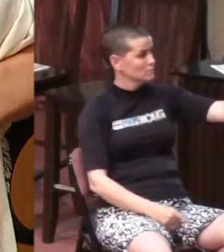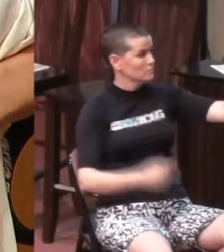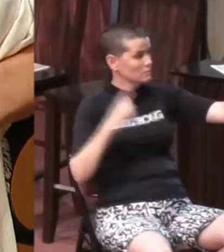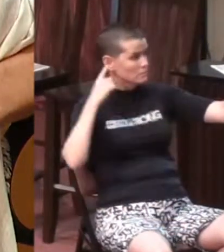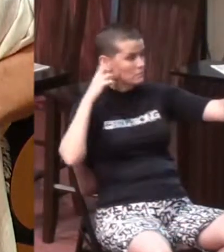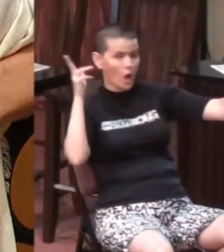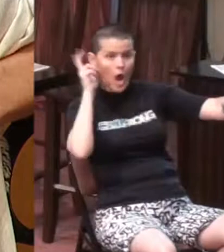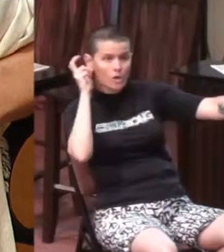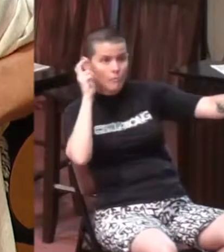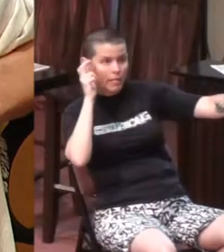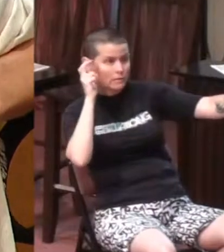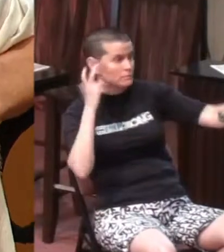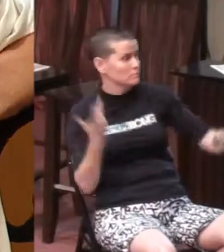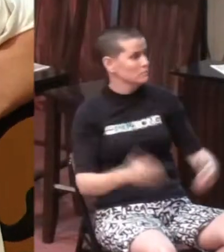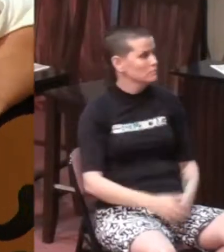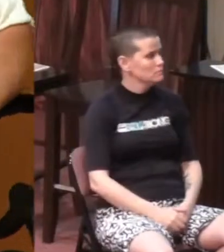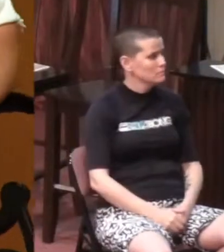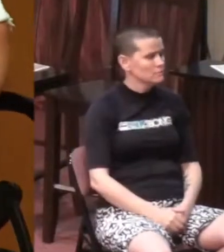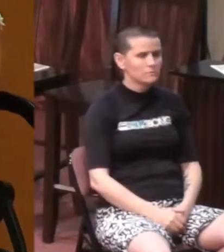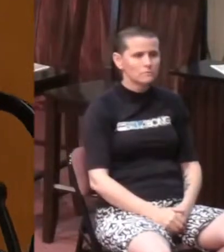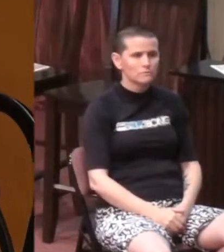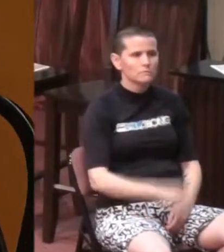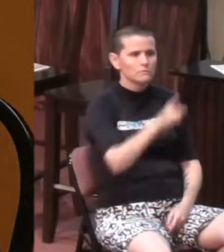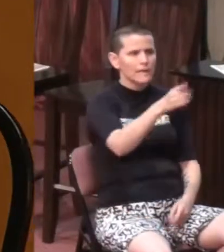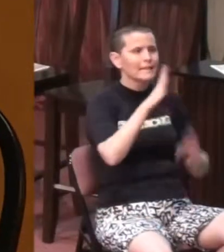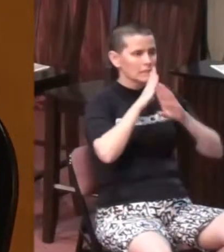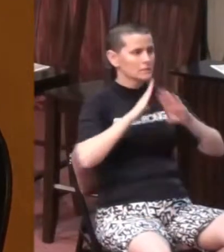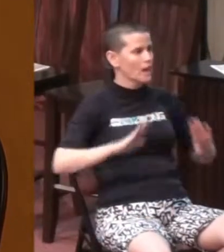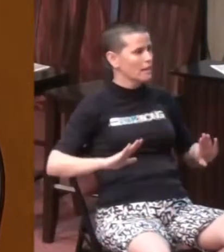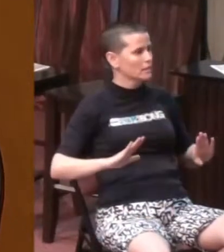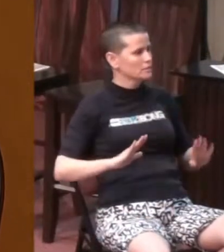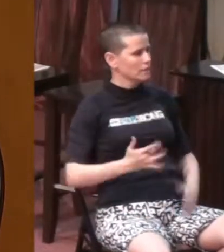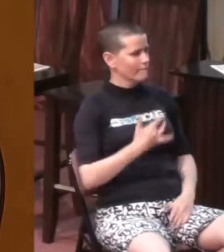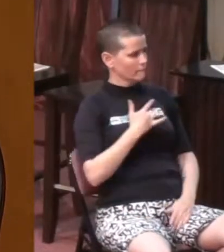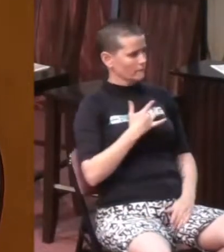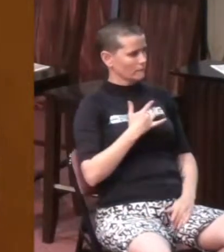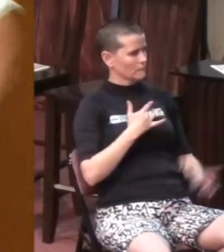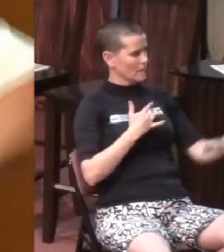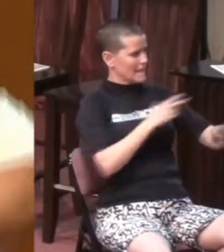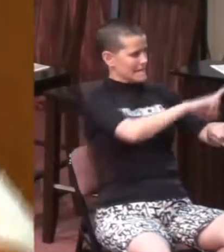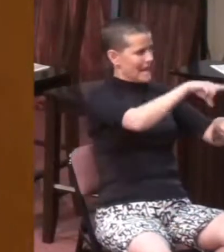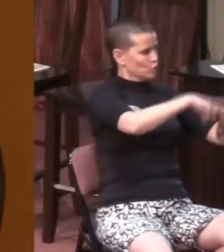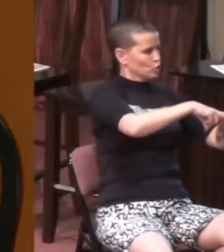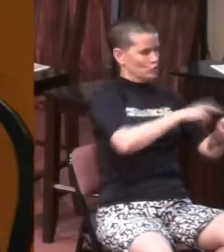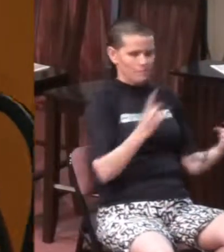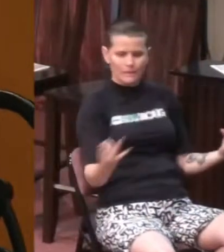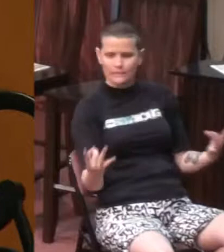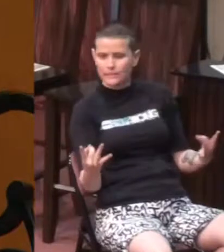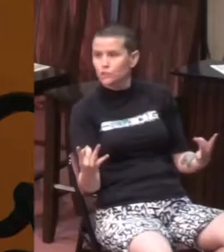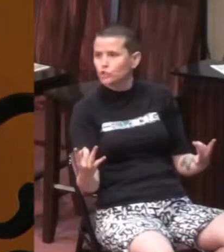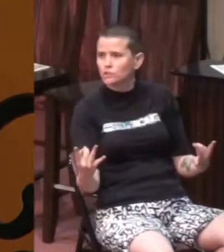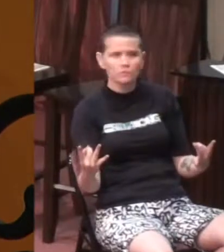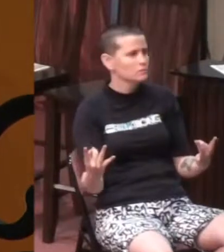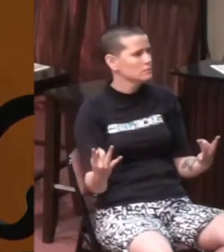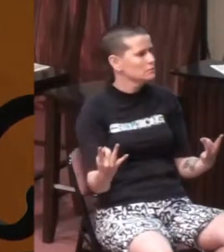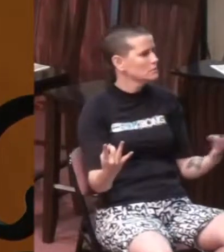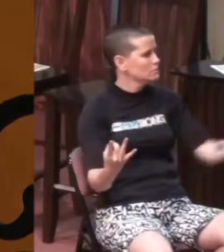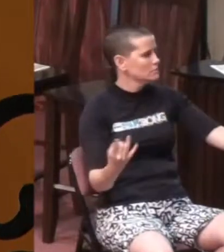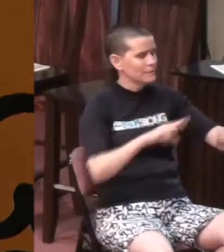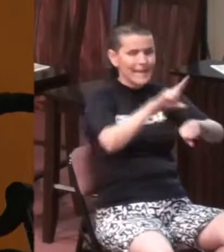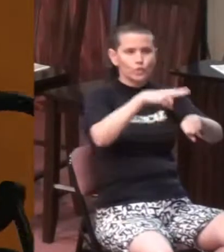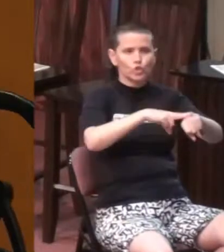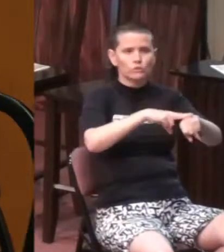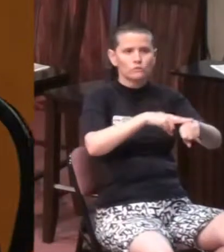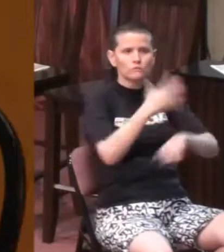Audibly. Love that. Thank you. In the silence. I love that. Meditation. Beautiful.